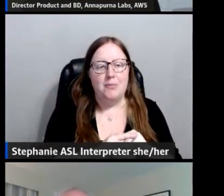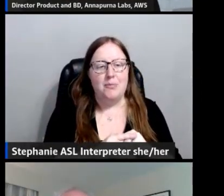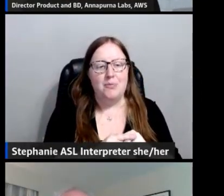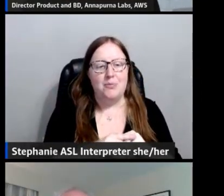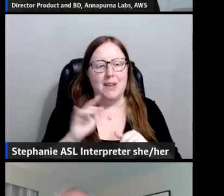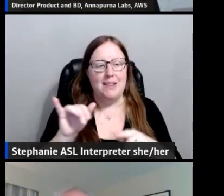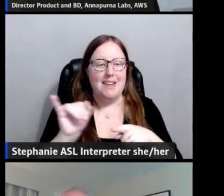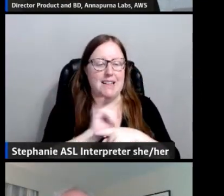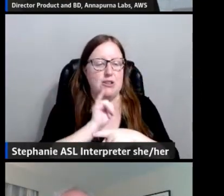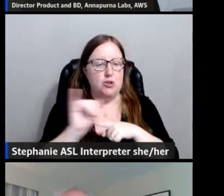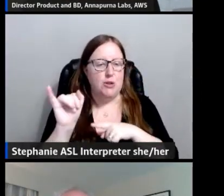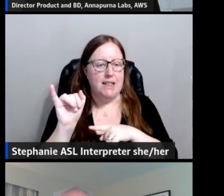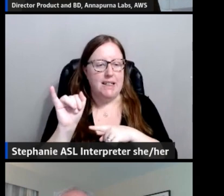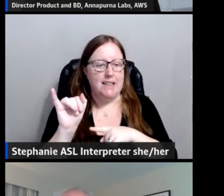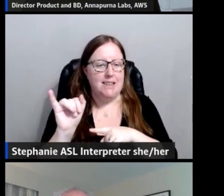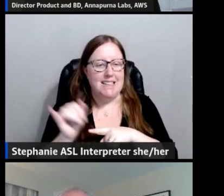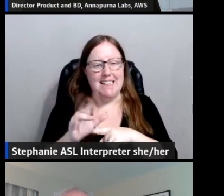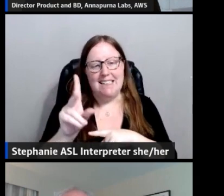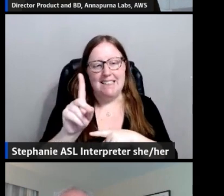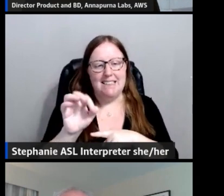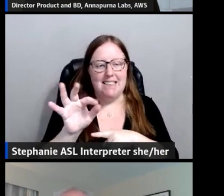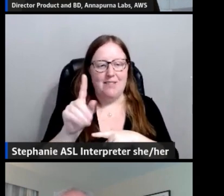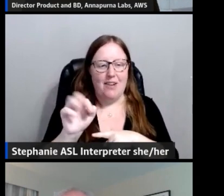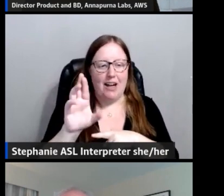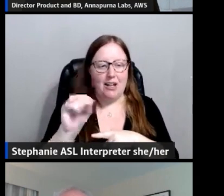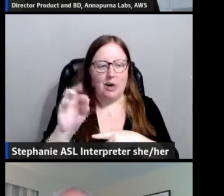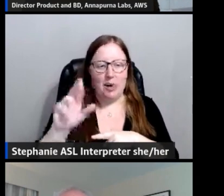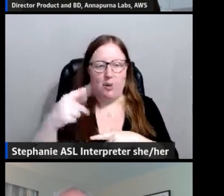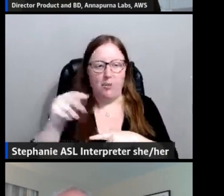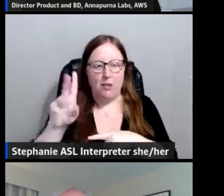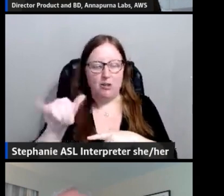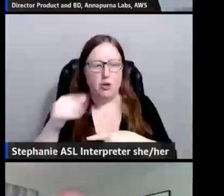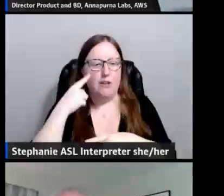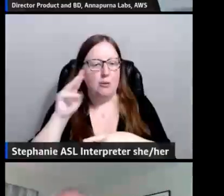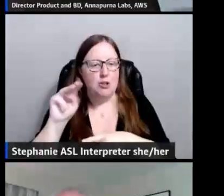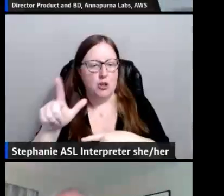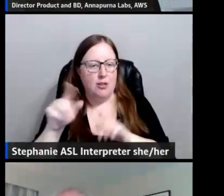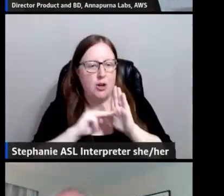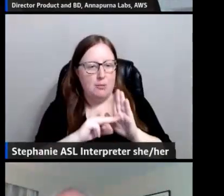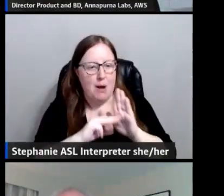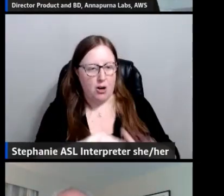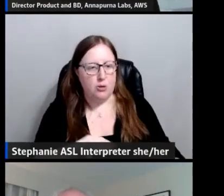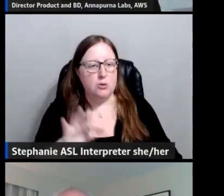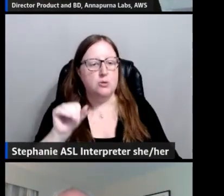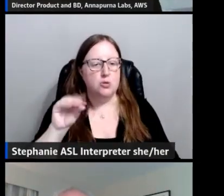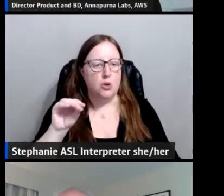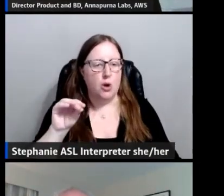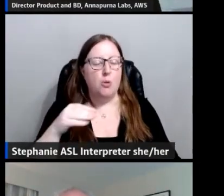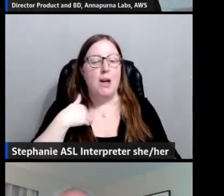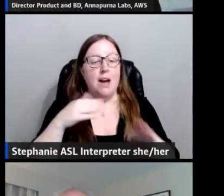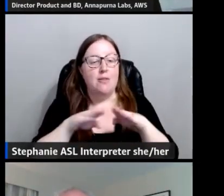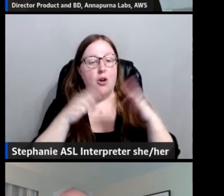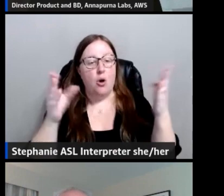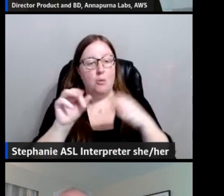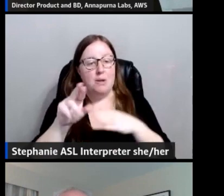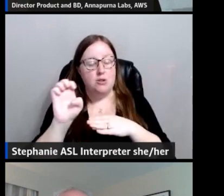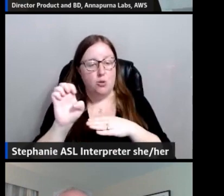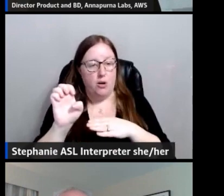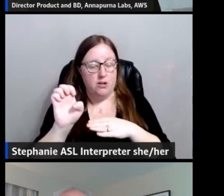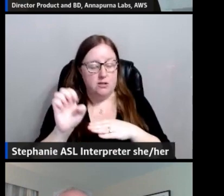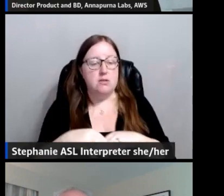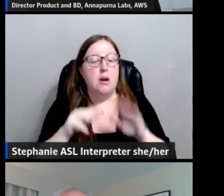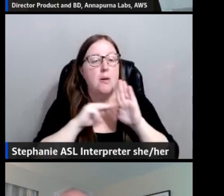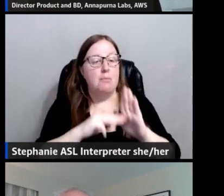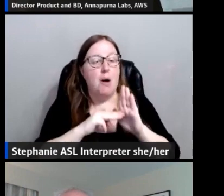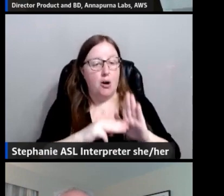industry as kind of the de facto repository for machine learning models. So we just took the open source model from Hugging Face. We